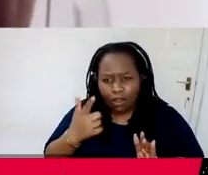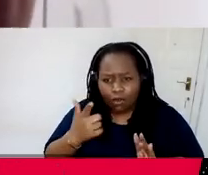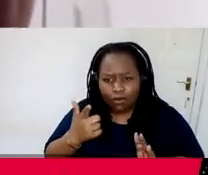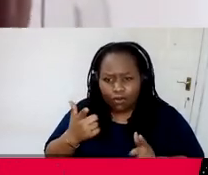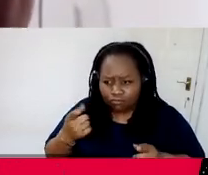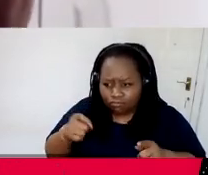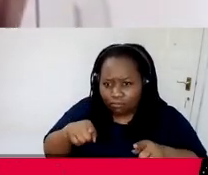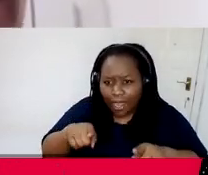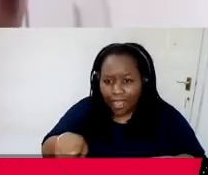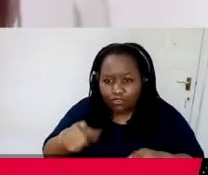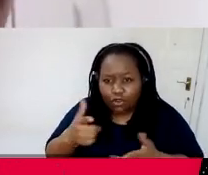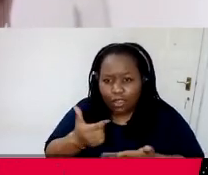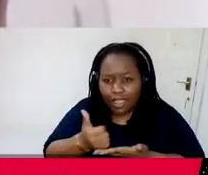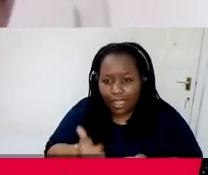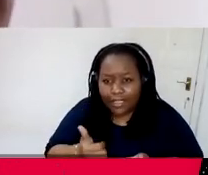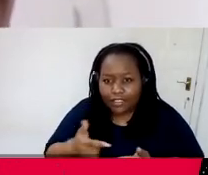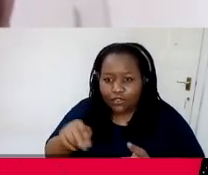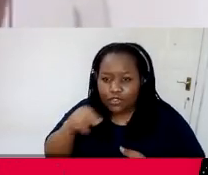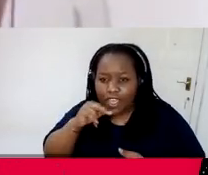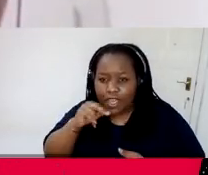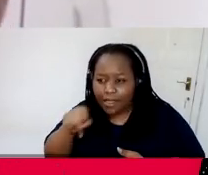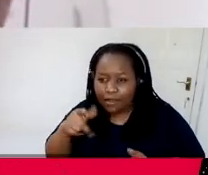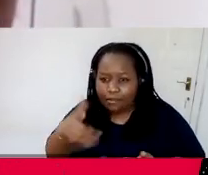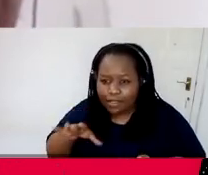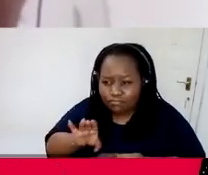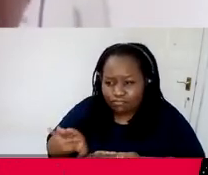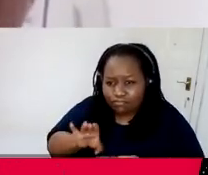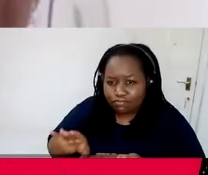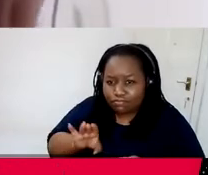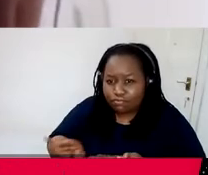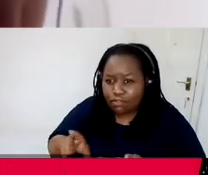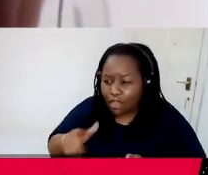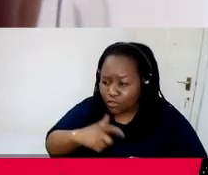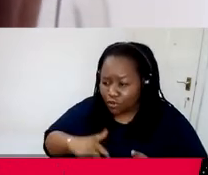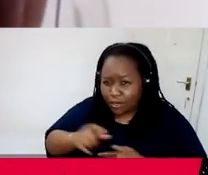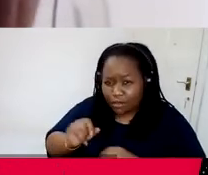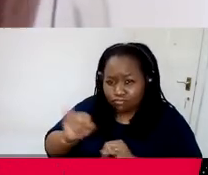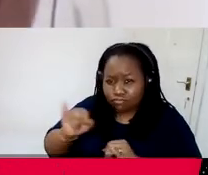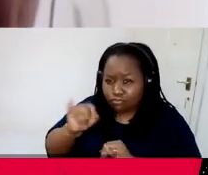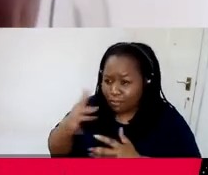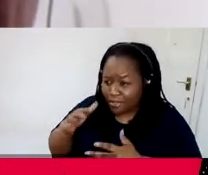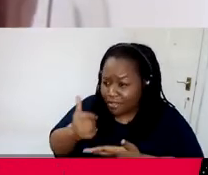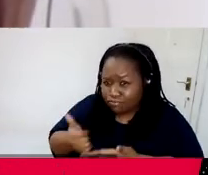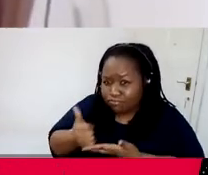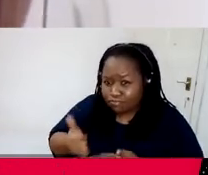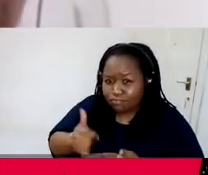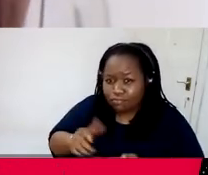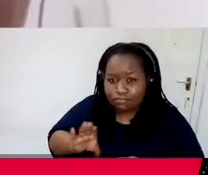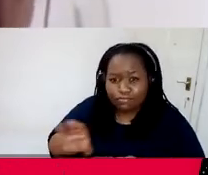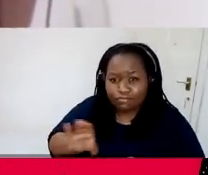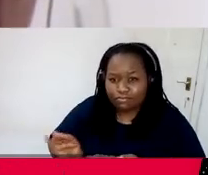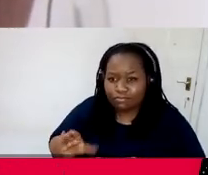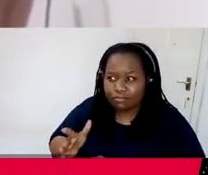with the war that the UK is materially supporting that has caused the humanitarian crisis.